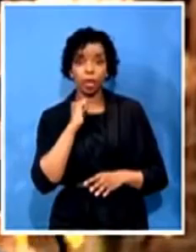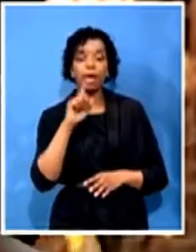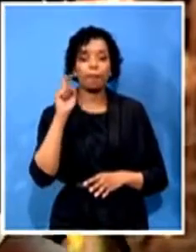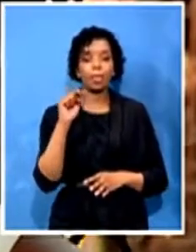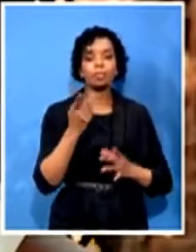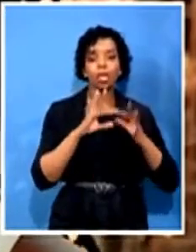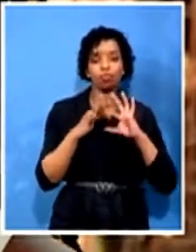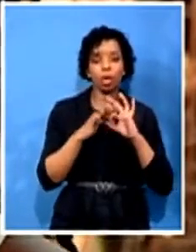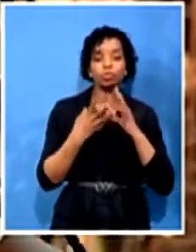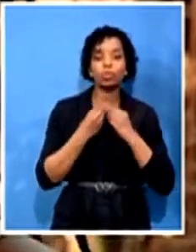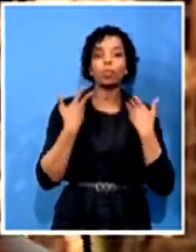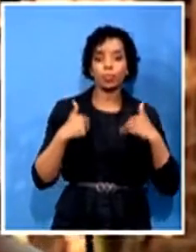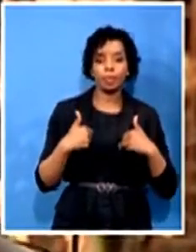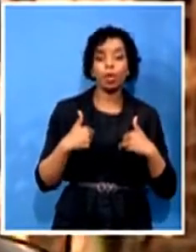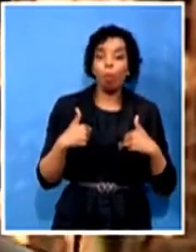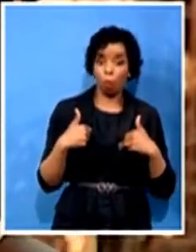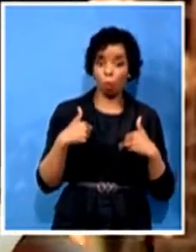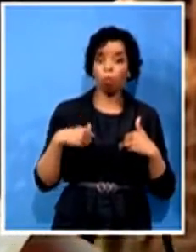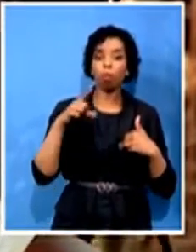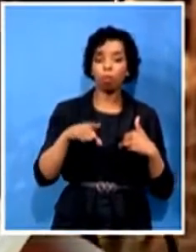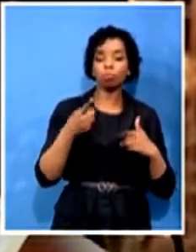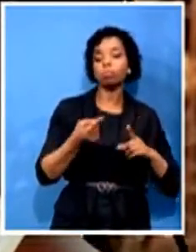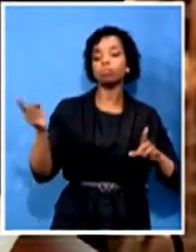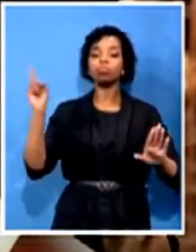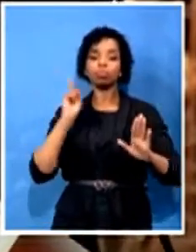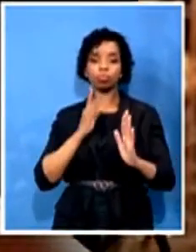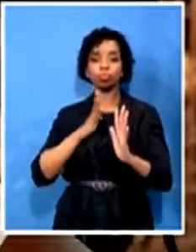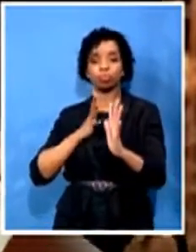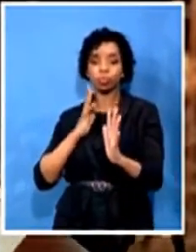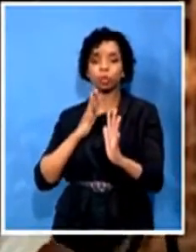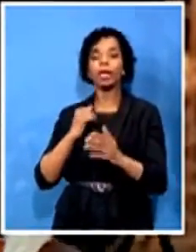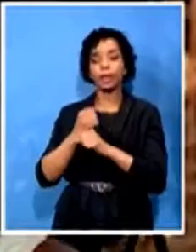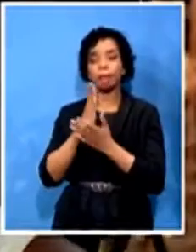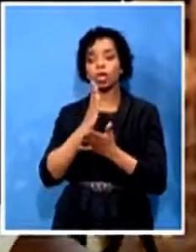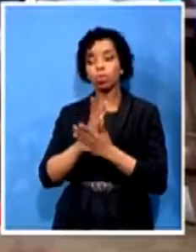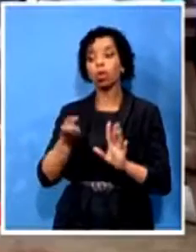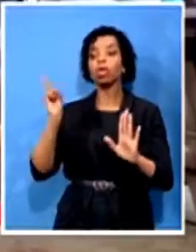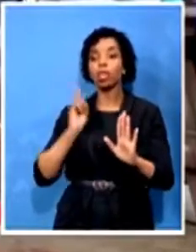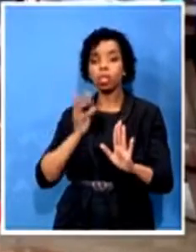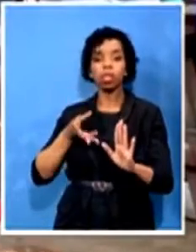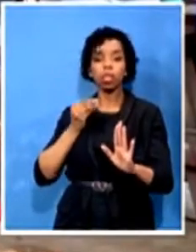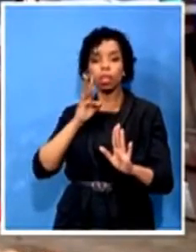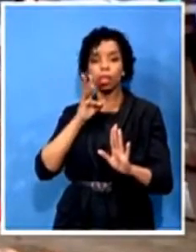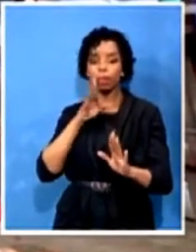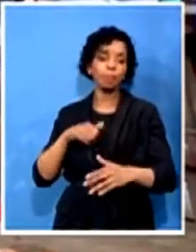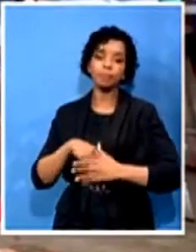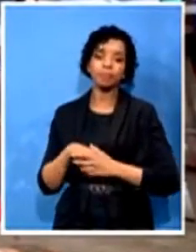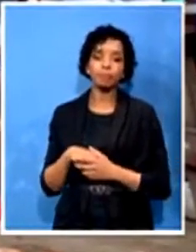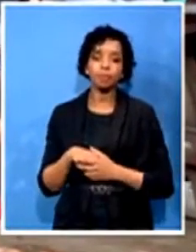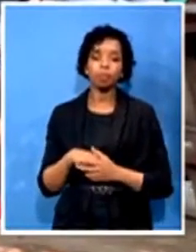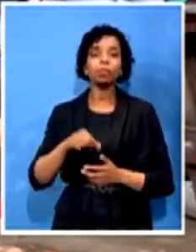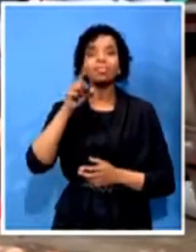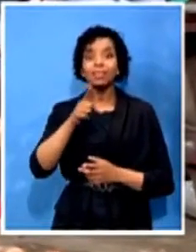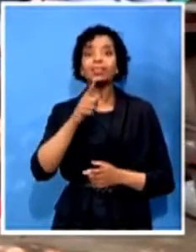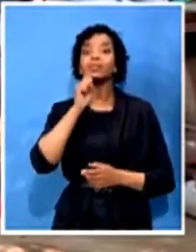of the line and you make sure that you do not get water there. A horrific reality for many girls in Zimbabwe. As their